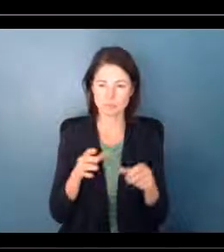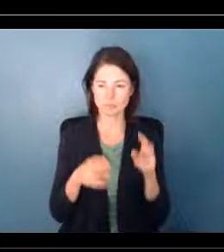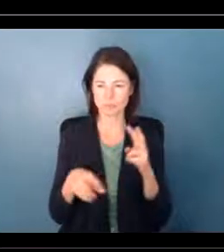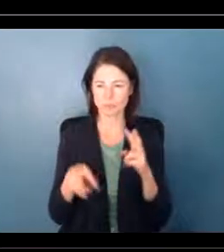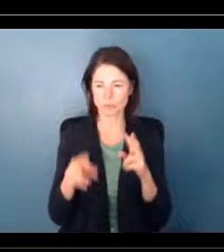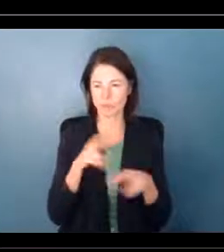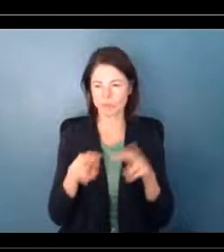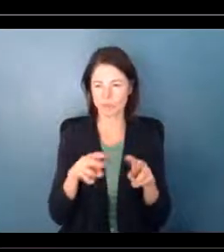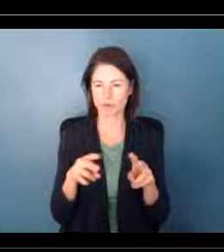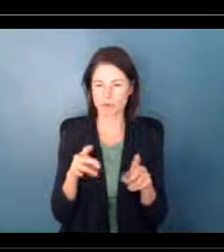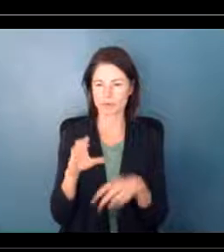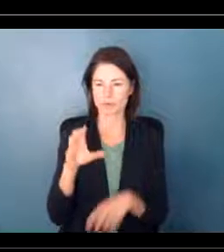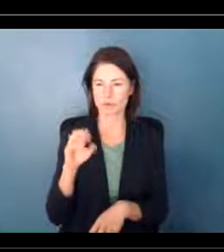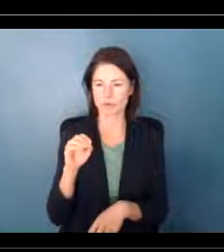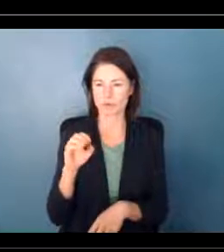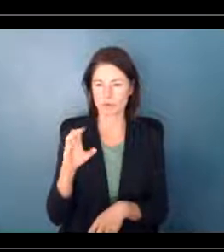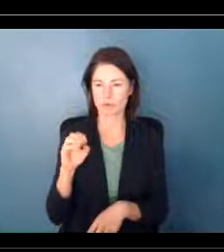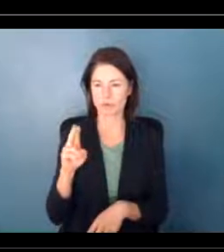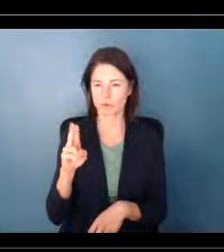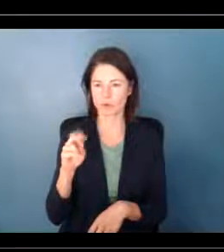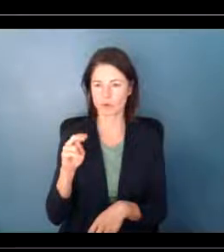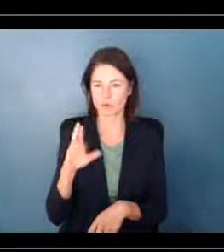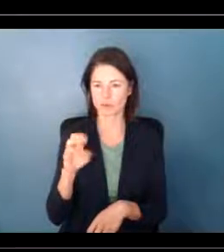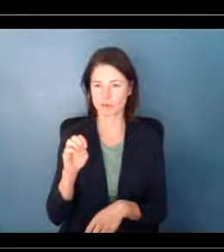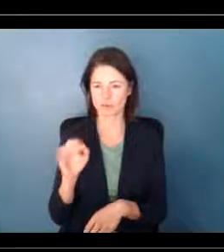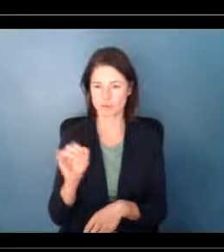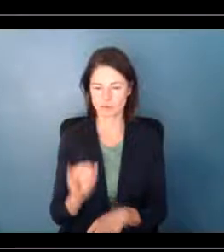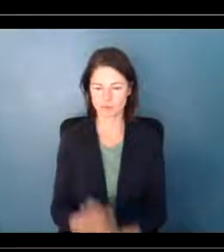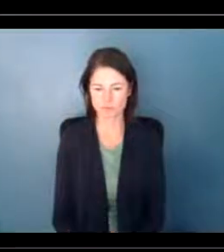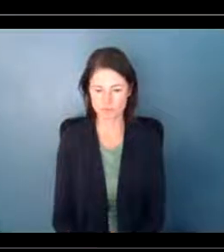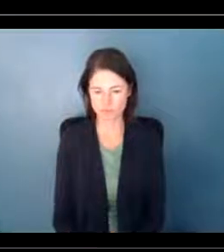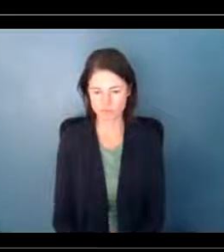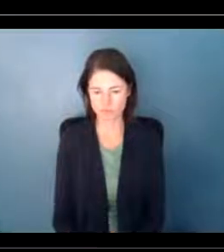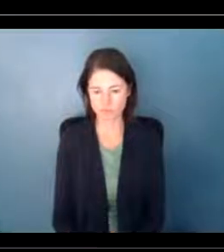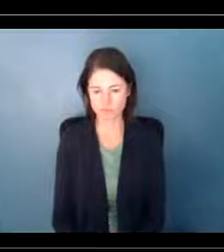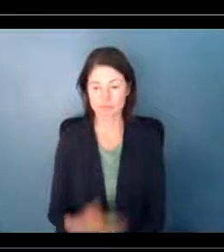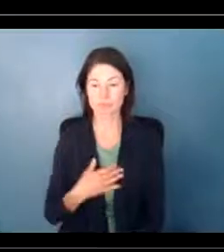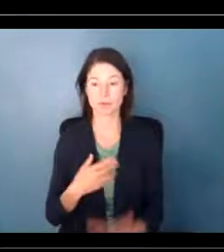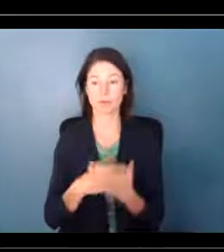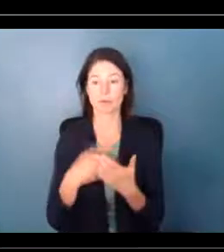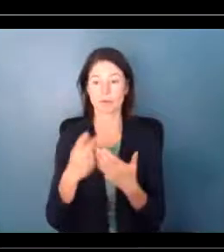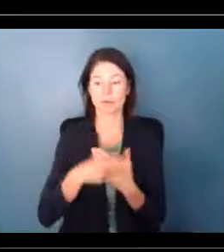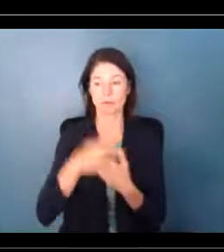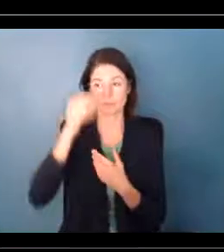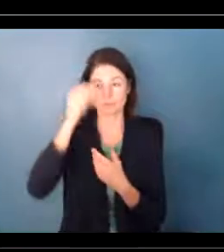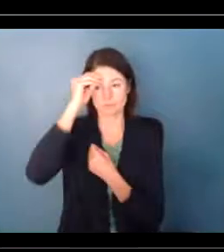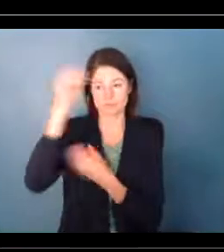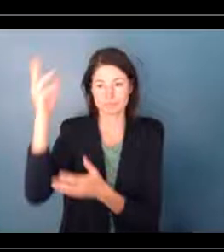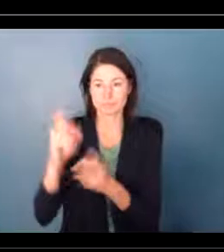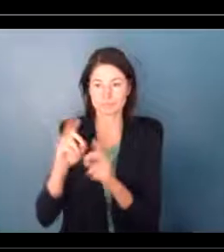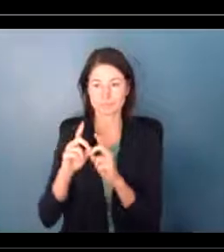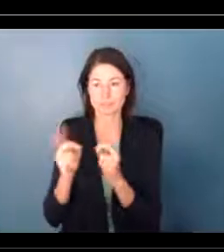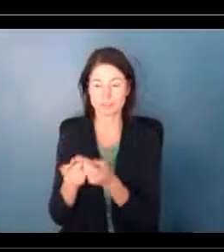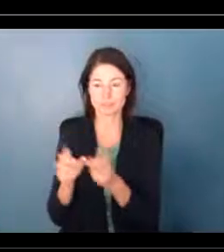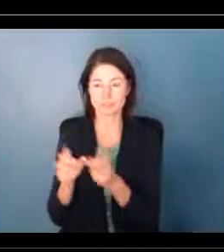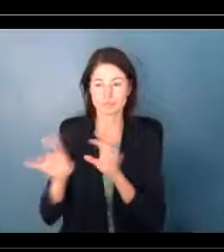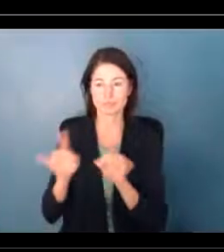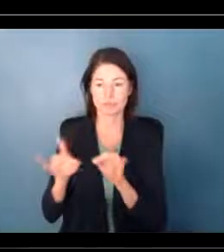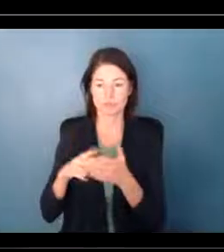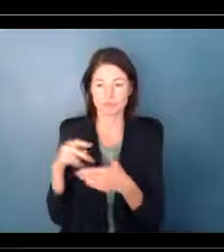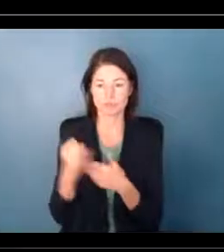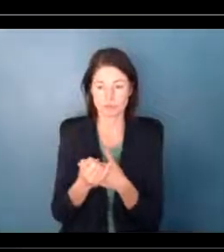that happens, my program then notifies the districts of the selected projects, and then the